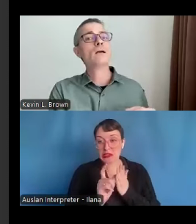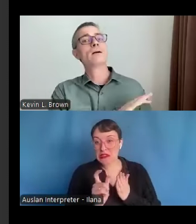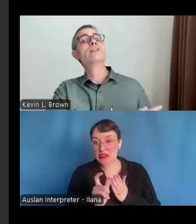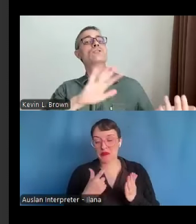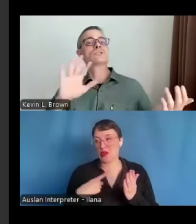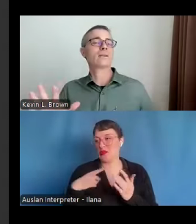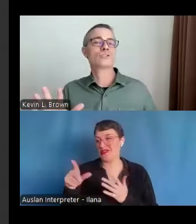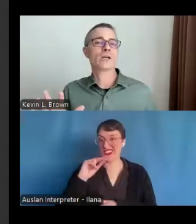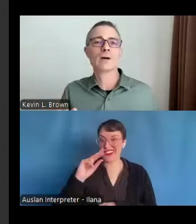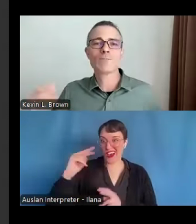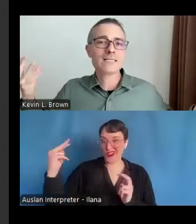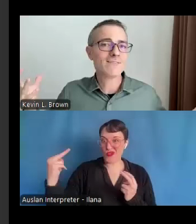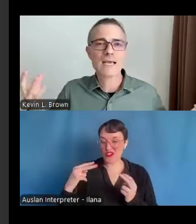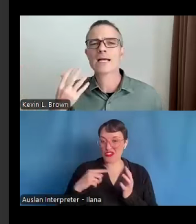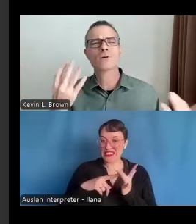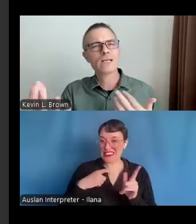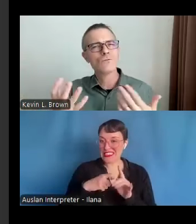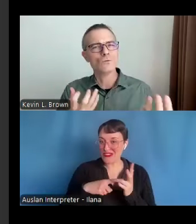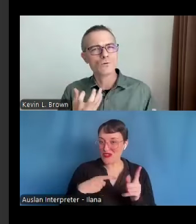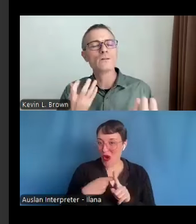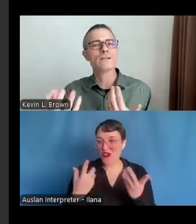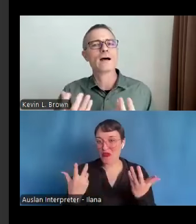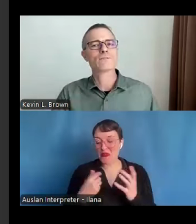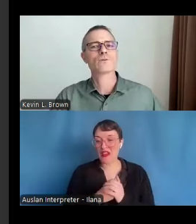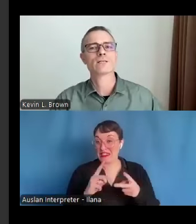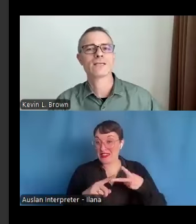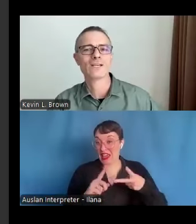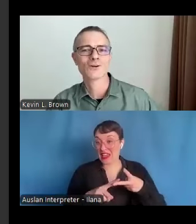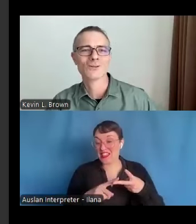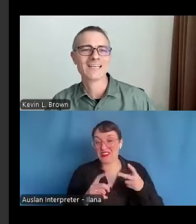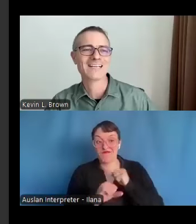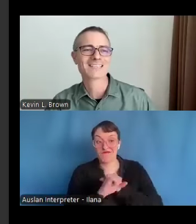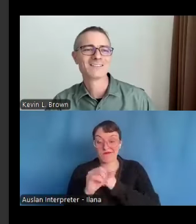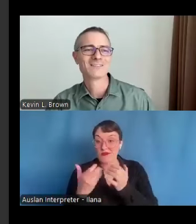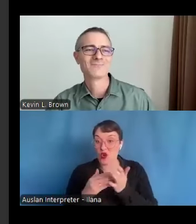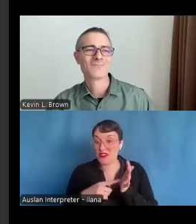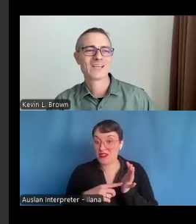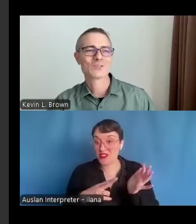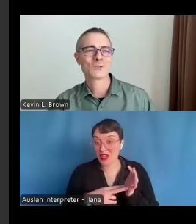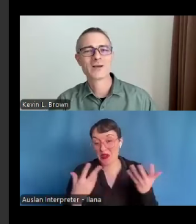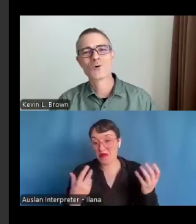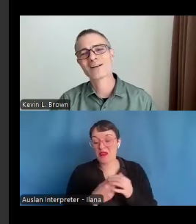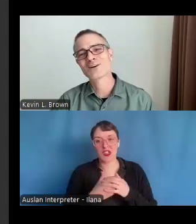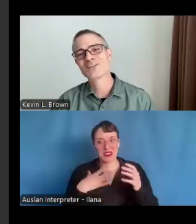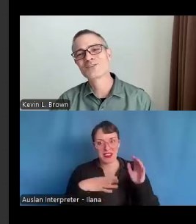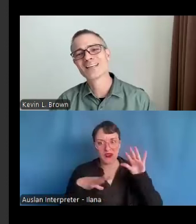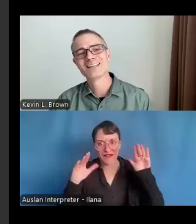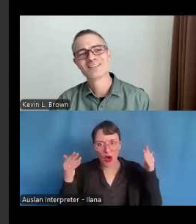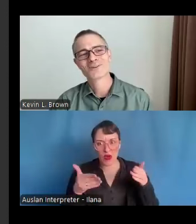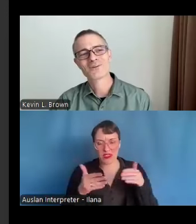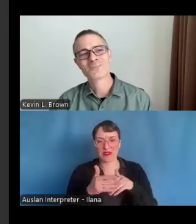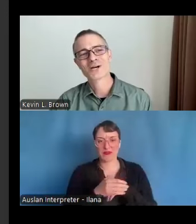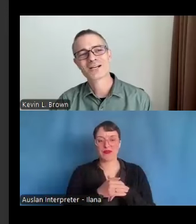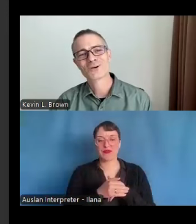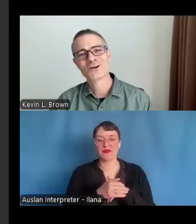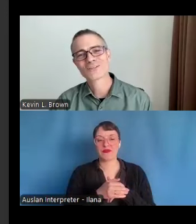Great. And then your secondary channel might be TV ads, right? You really do have to focus in the early days. Here's a little bit more encouragement